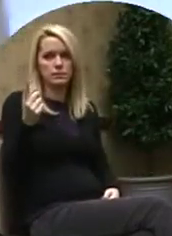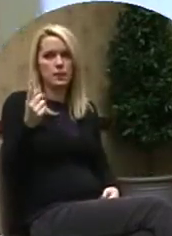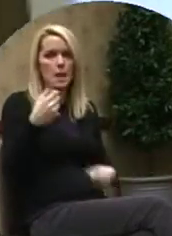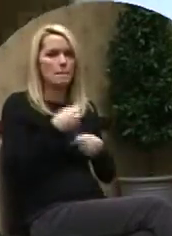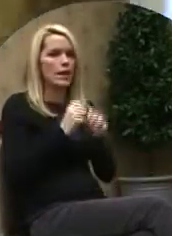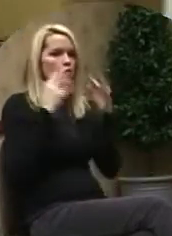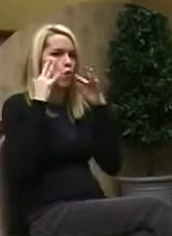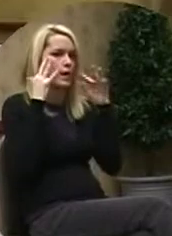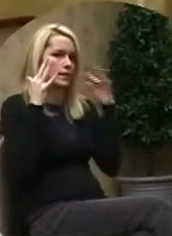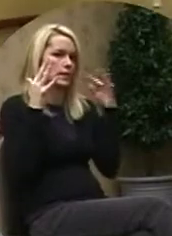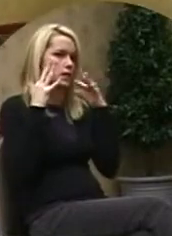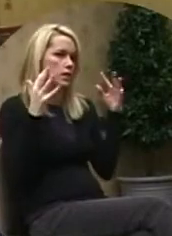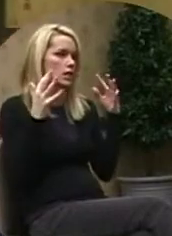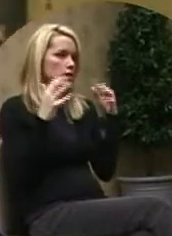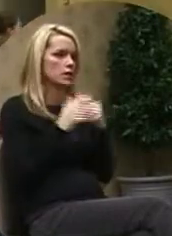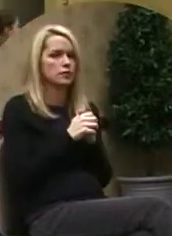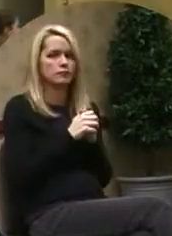Making noises.